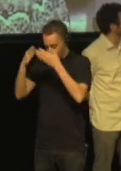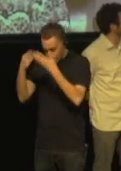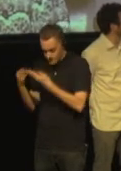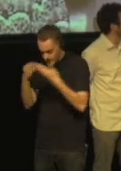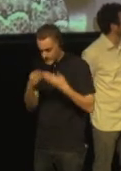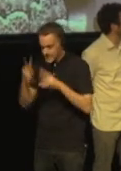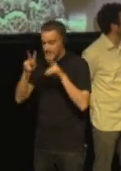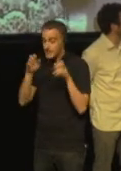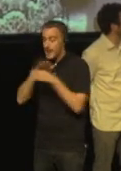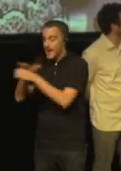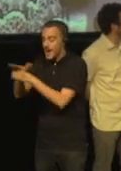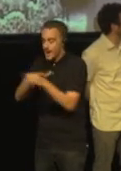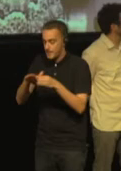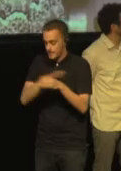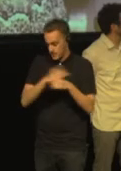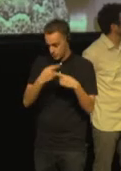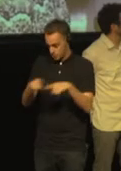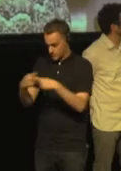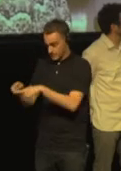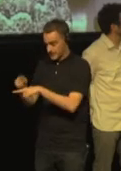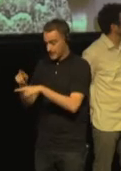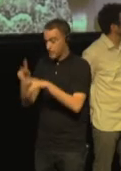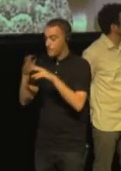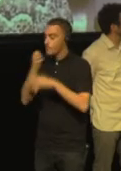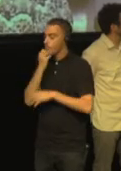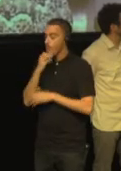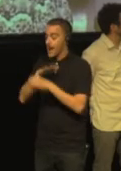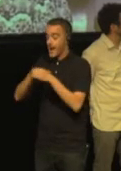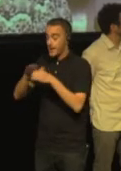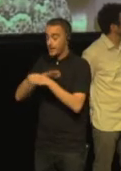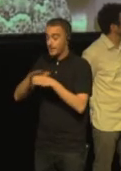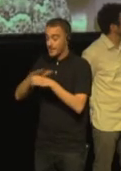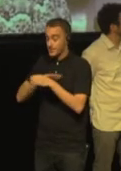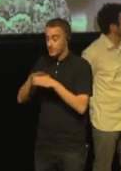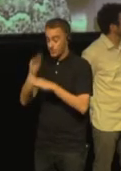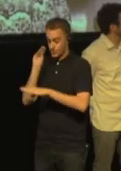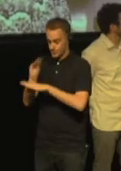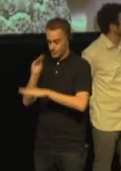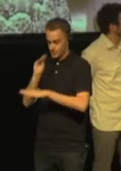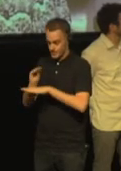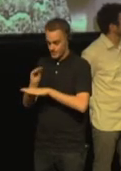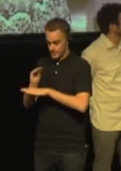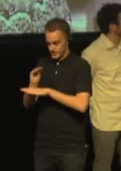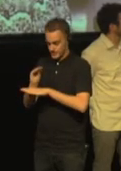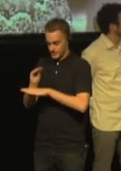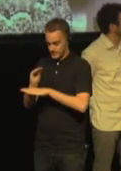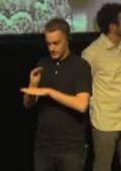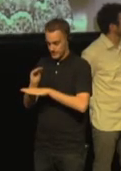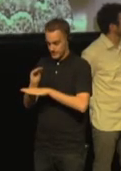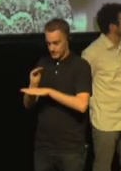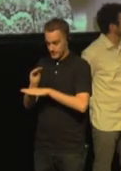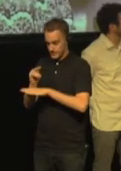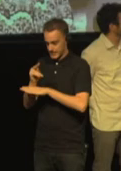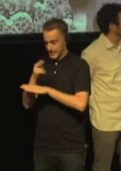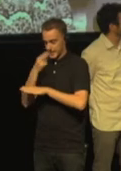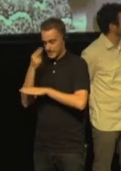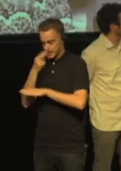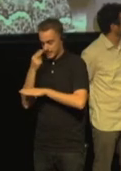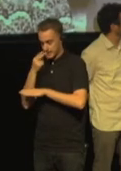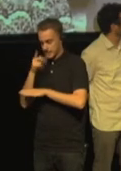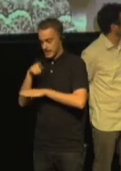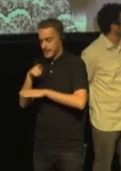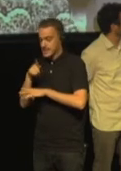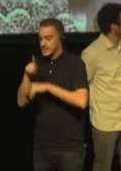for example, in education, the differences between the provision for education in each of the countries, and on it goes